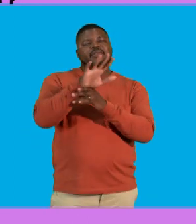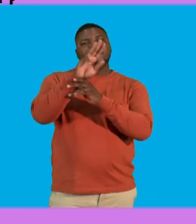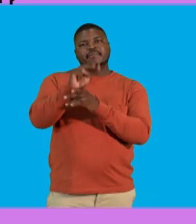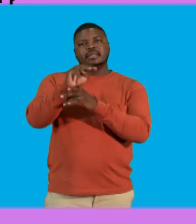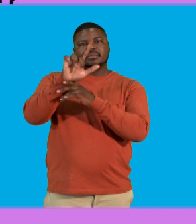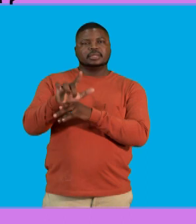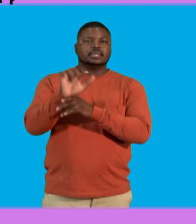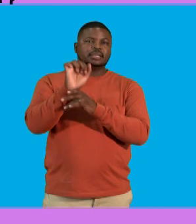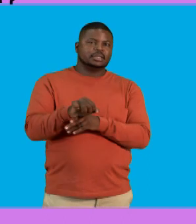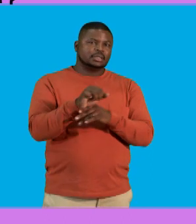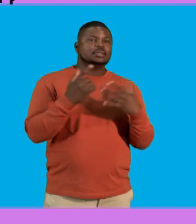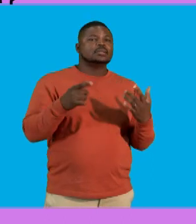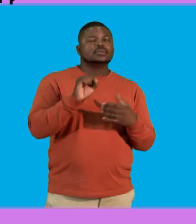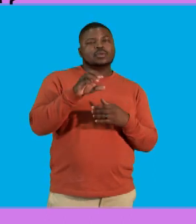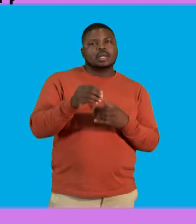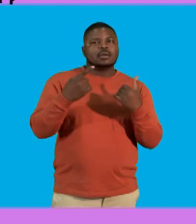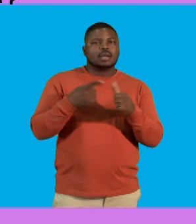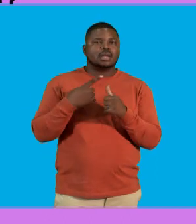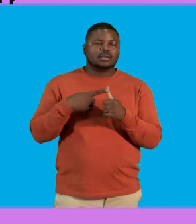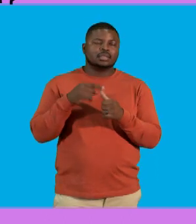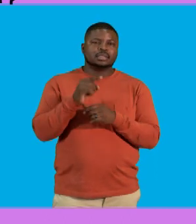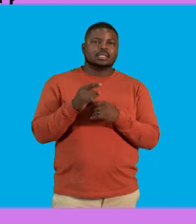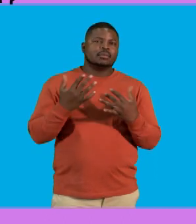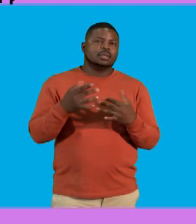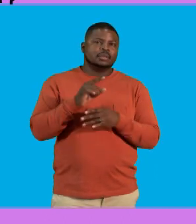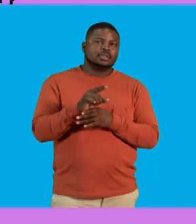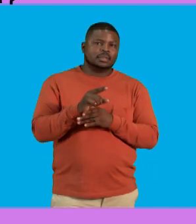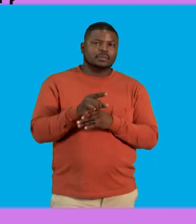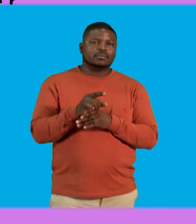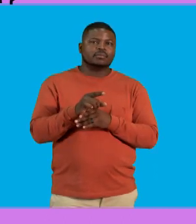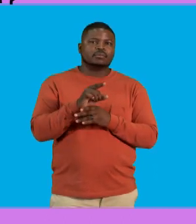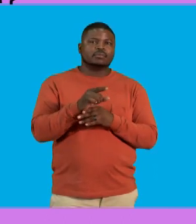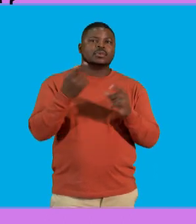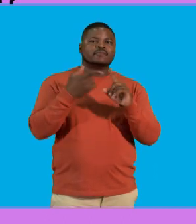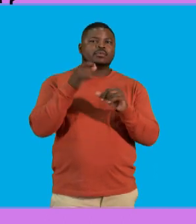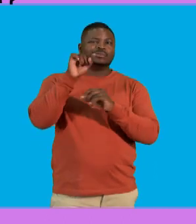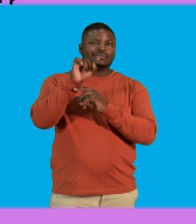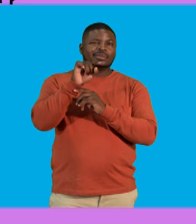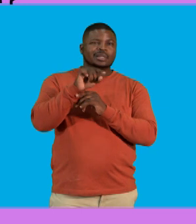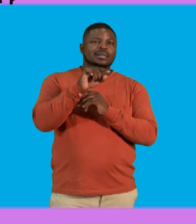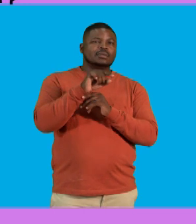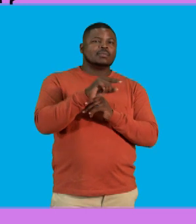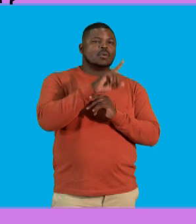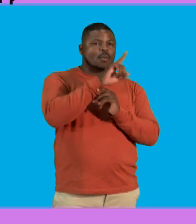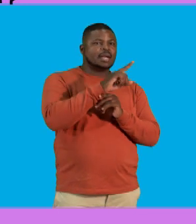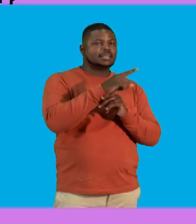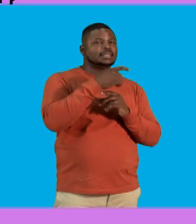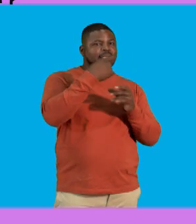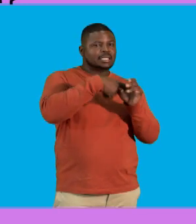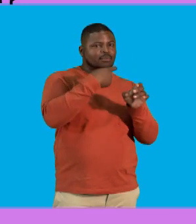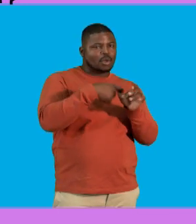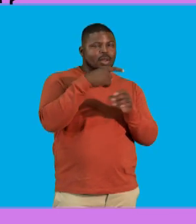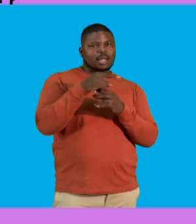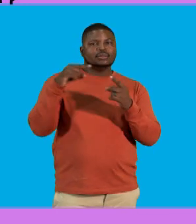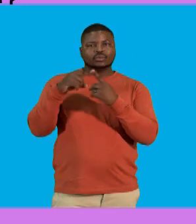factor, and then what do? Now, what are we calculating for? For 5 teaspoons to milliliters. So you can say 5 TSP